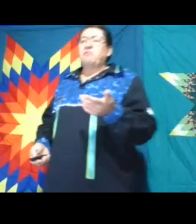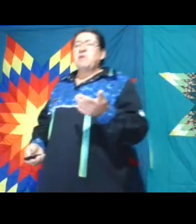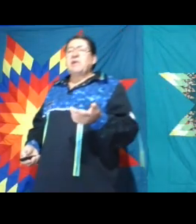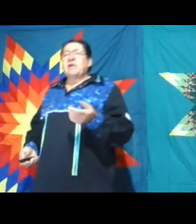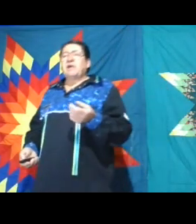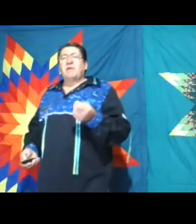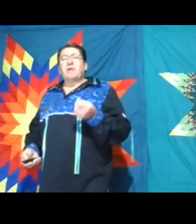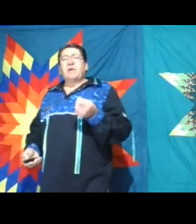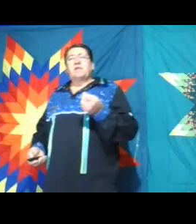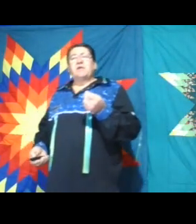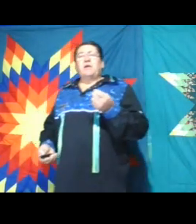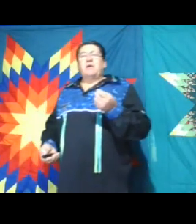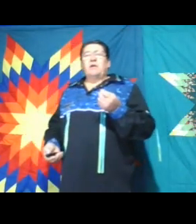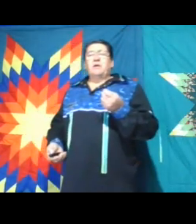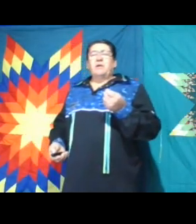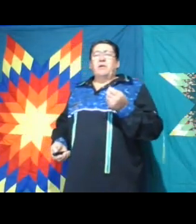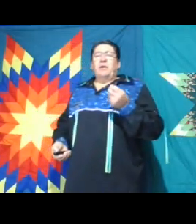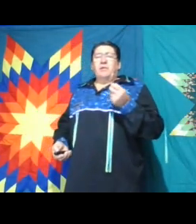I really encourage